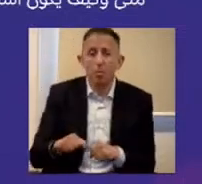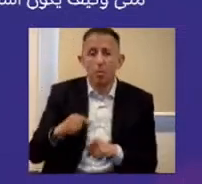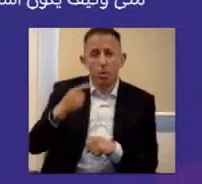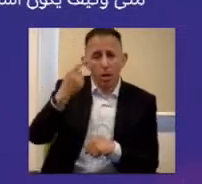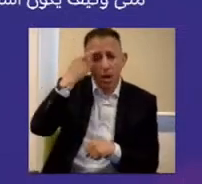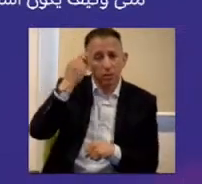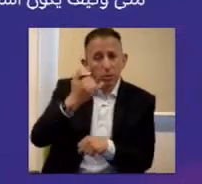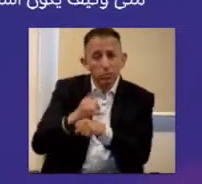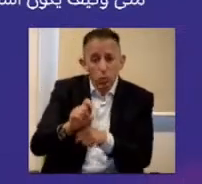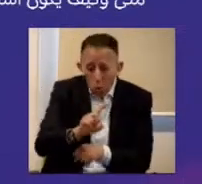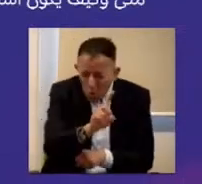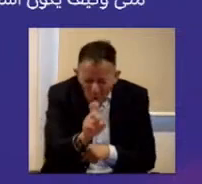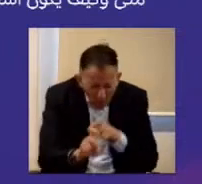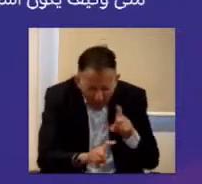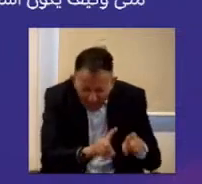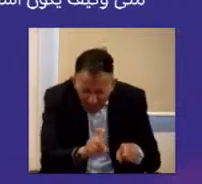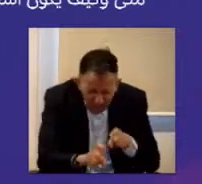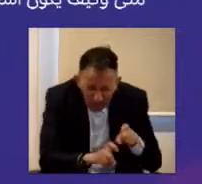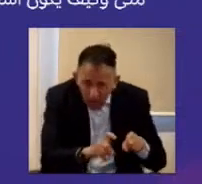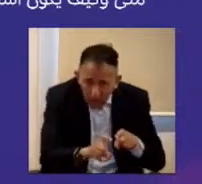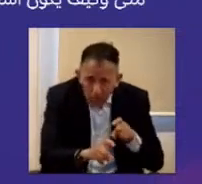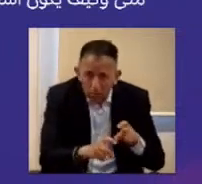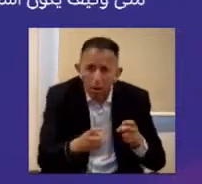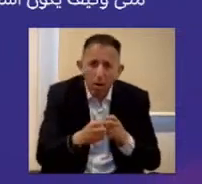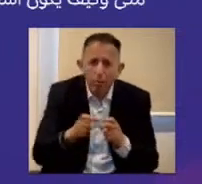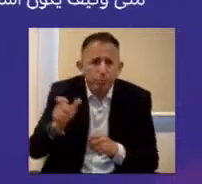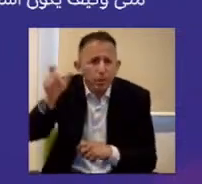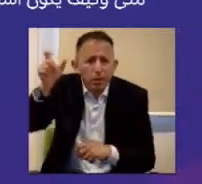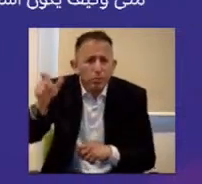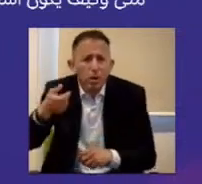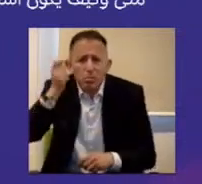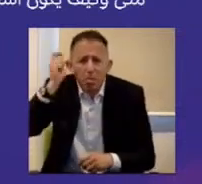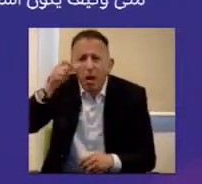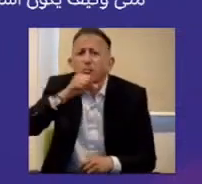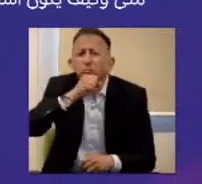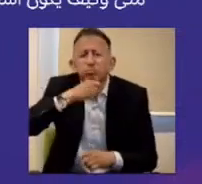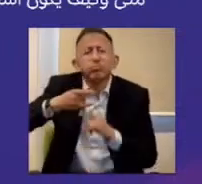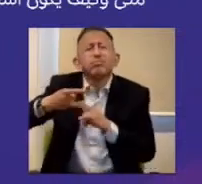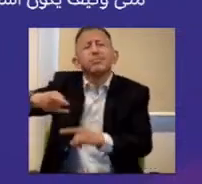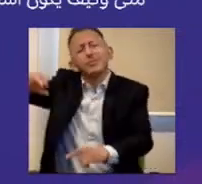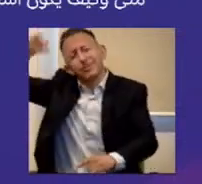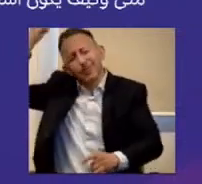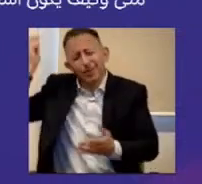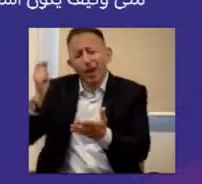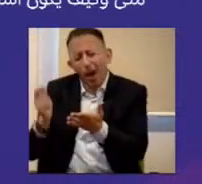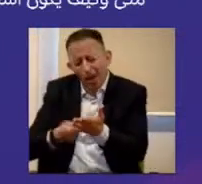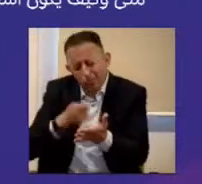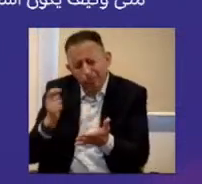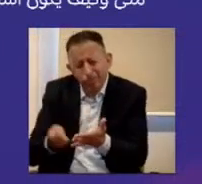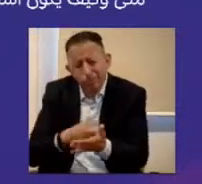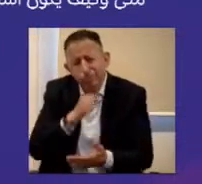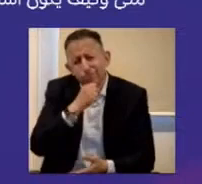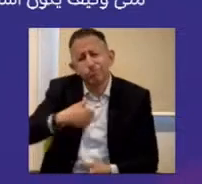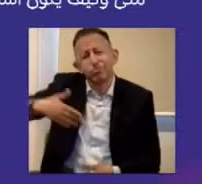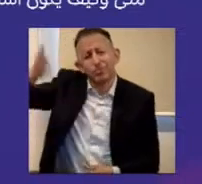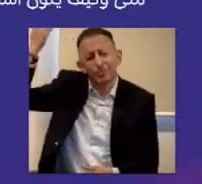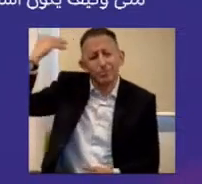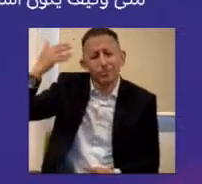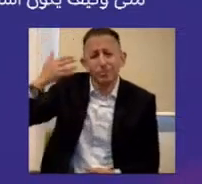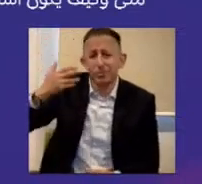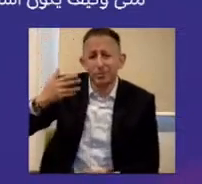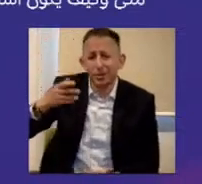Anyway, beside these competences in natural language processing, which were expected in a way because they were programmed for